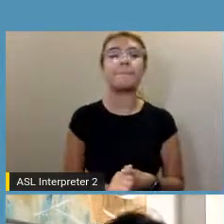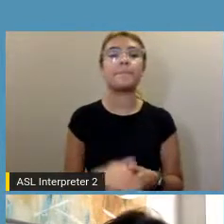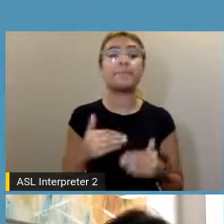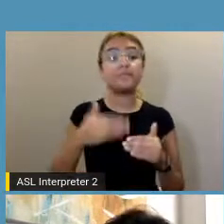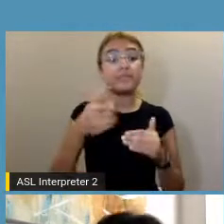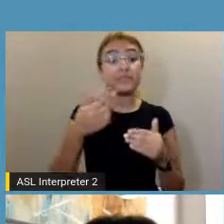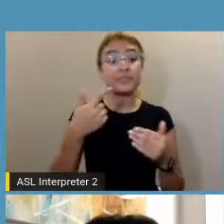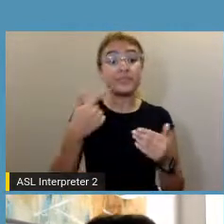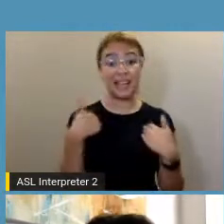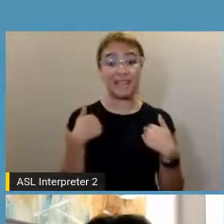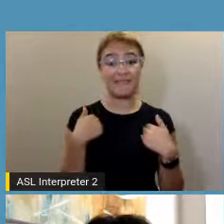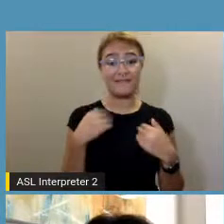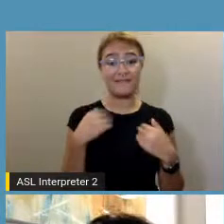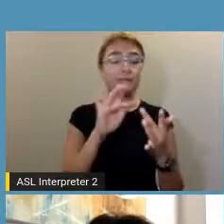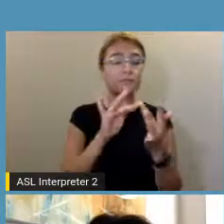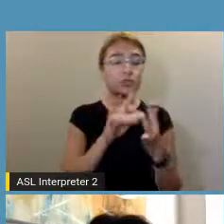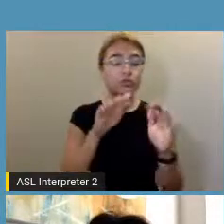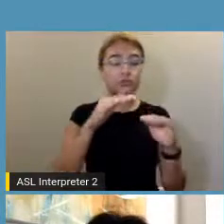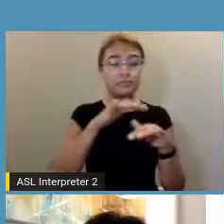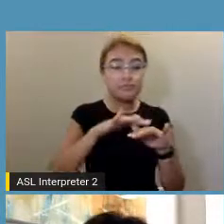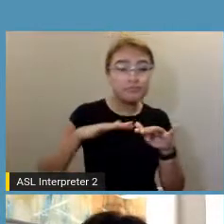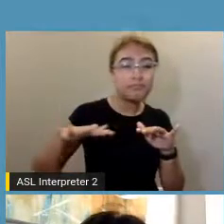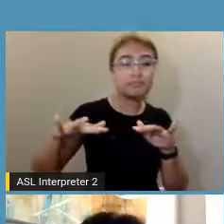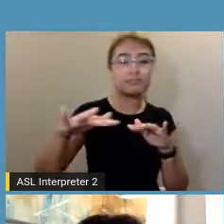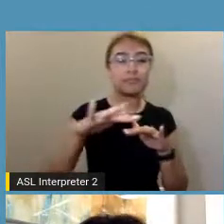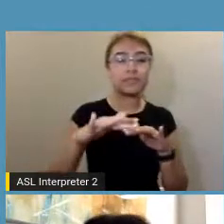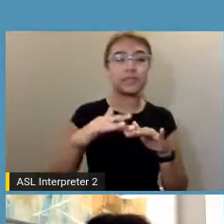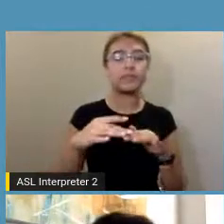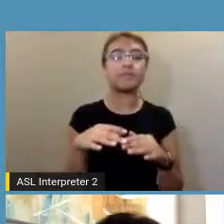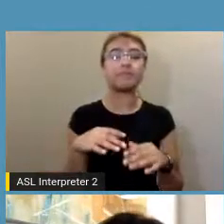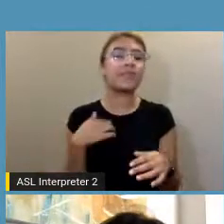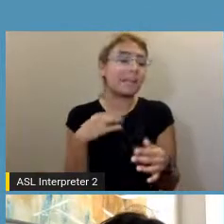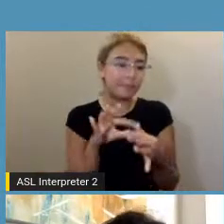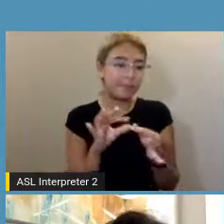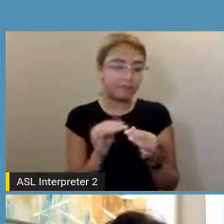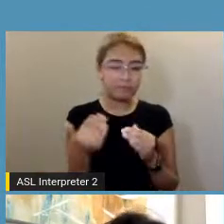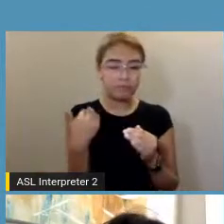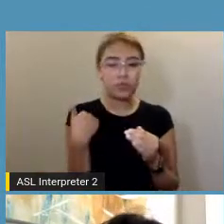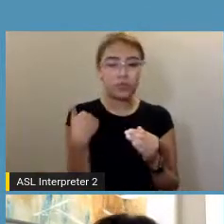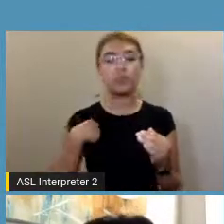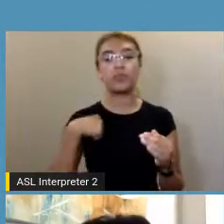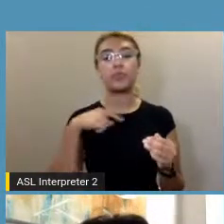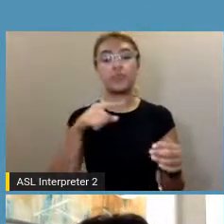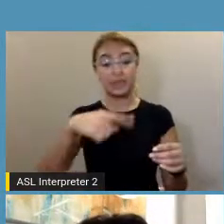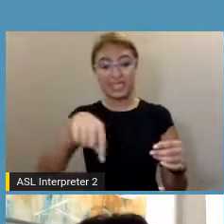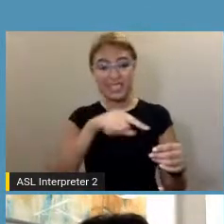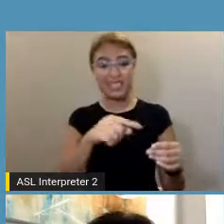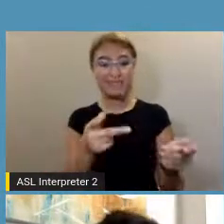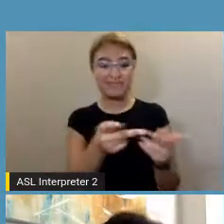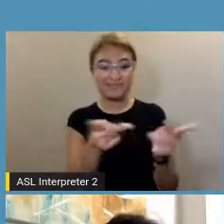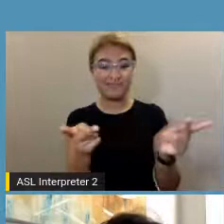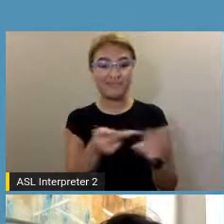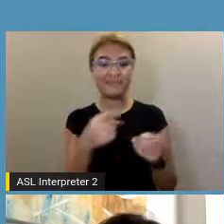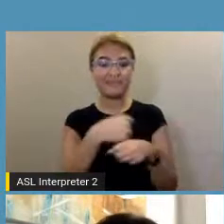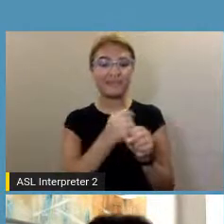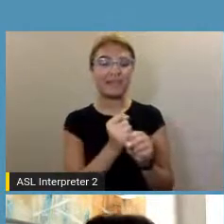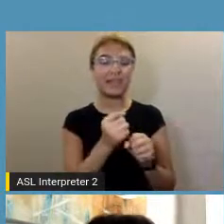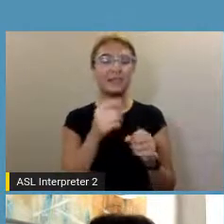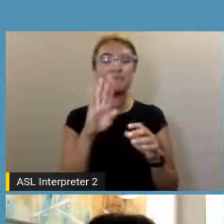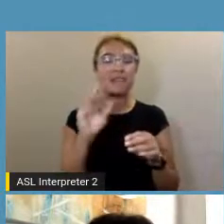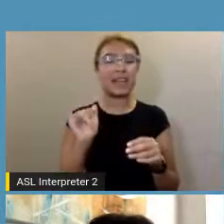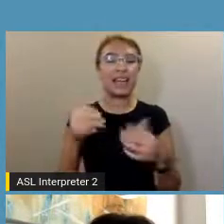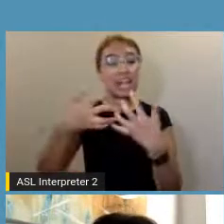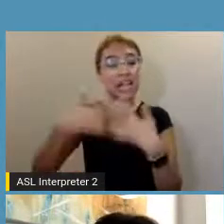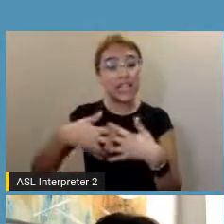Then we have the virtual spaces. Again, like I mentioned, these places were made by me in Unreal Engine. And